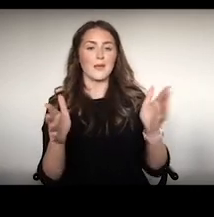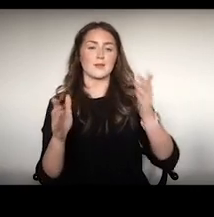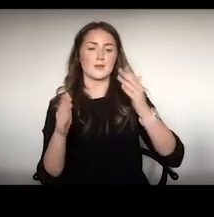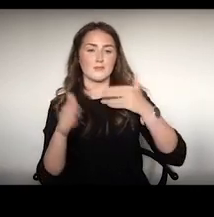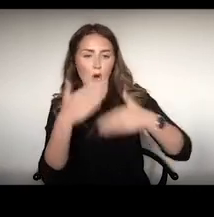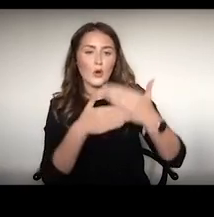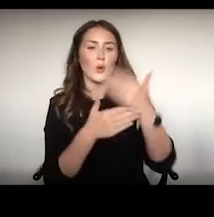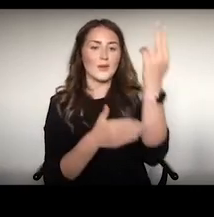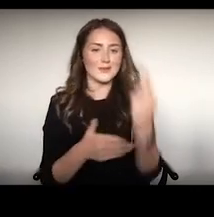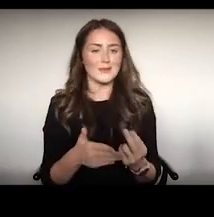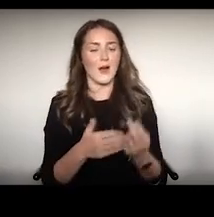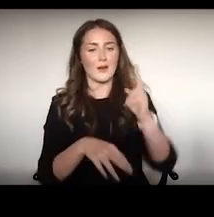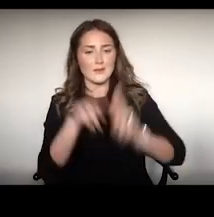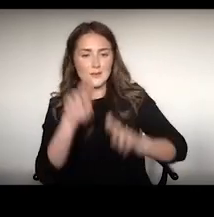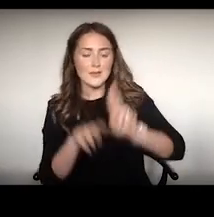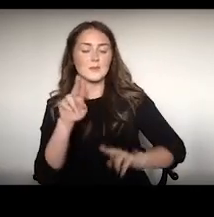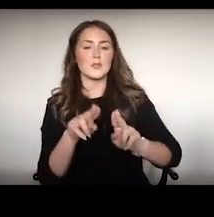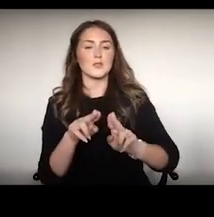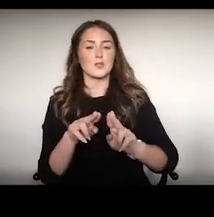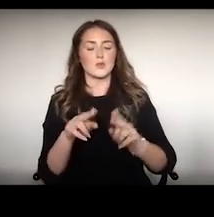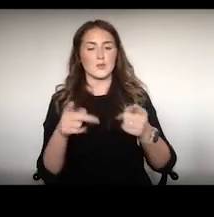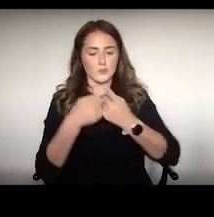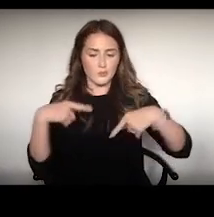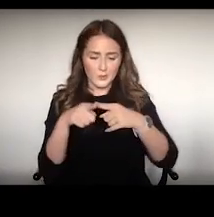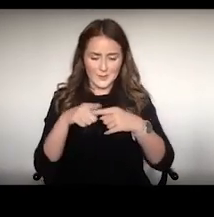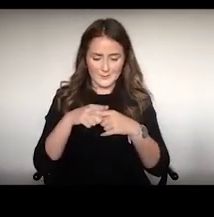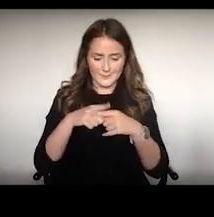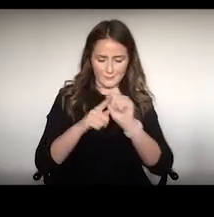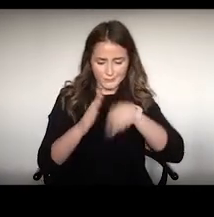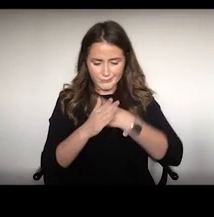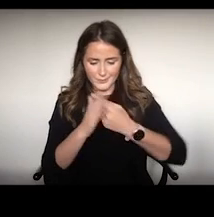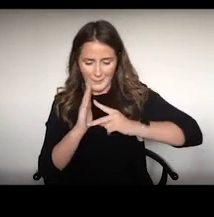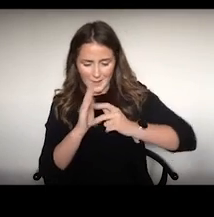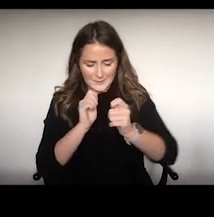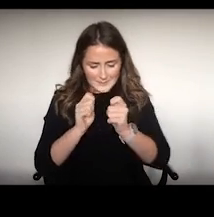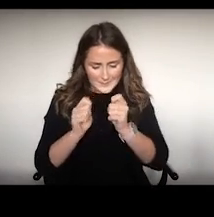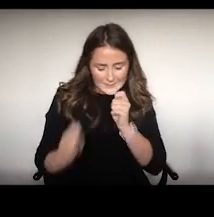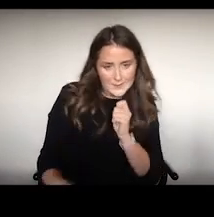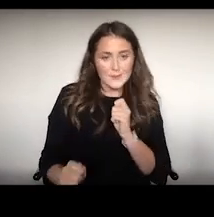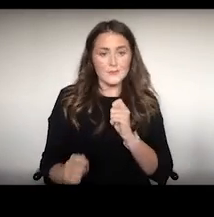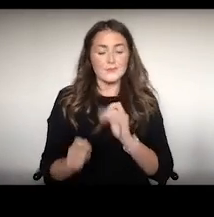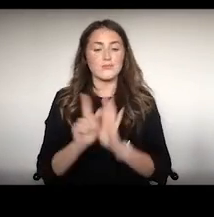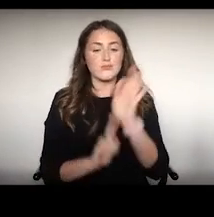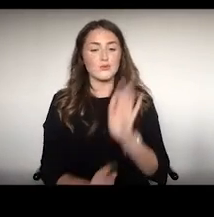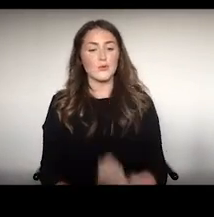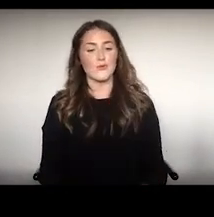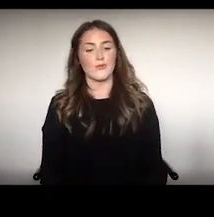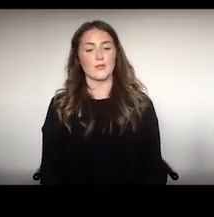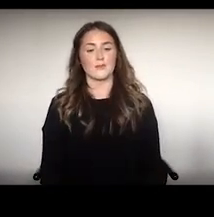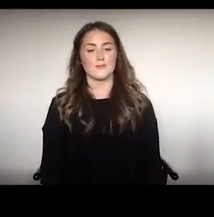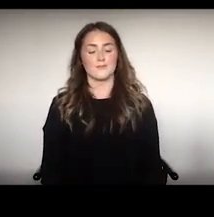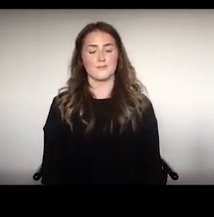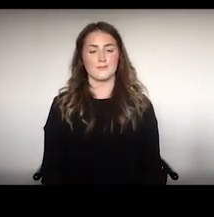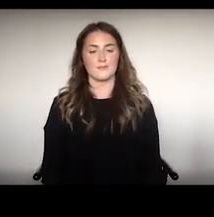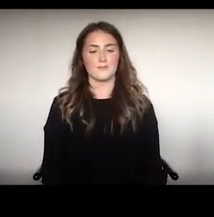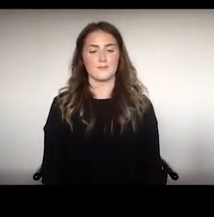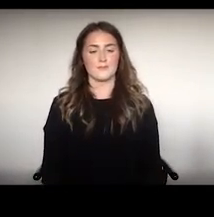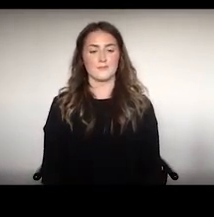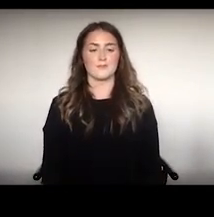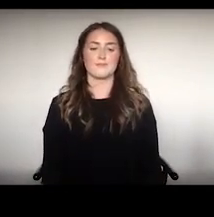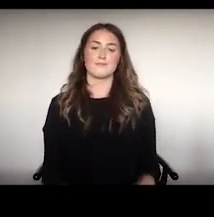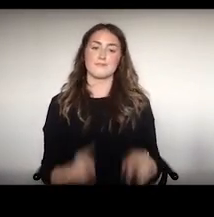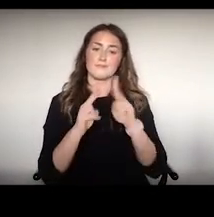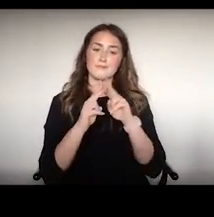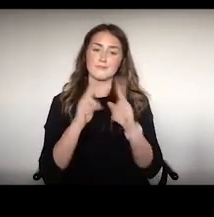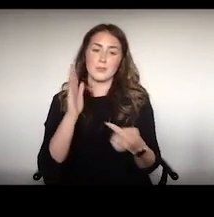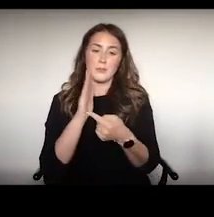result of continued engagement with stakeholders, ongoing design work, assessments, and a greater understanding of the technical constraints to the